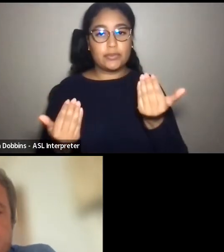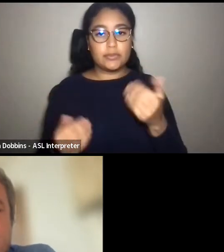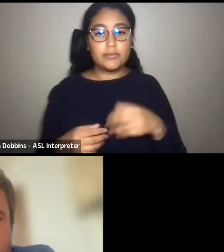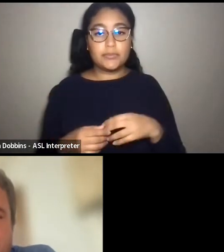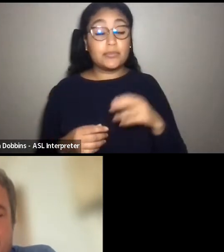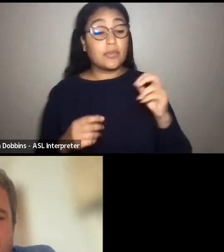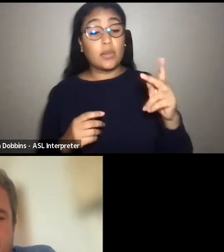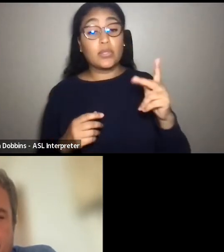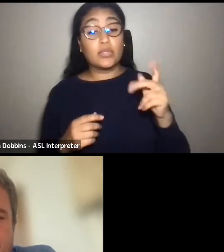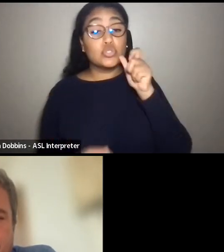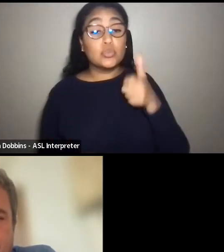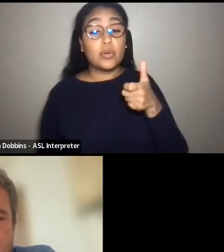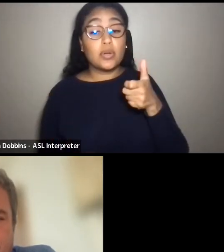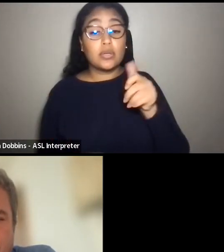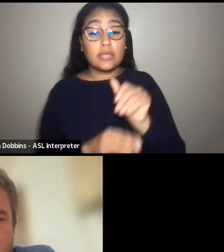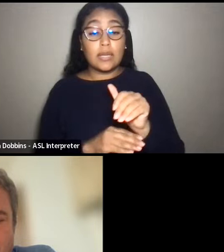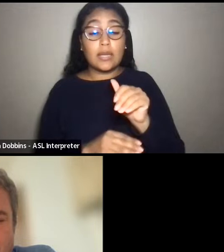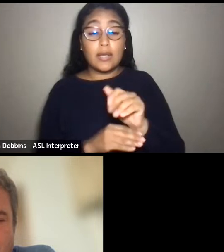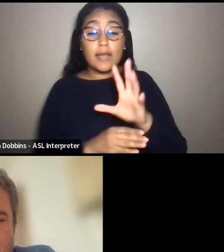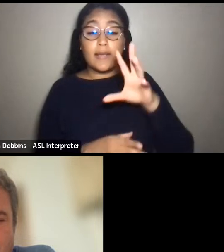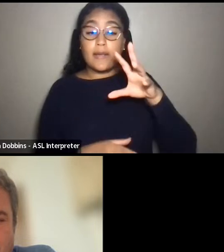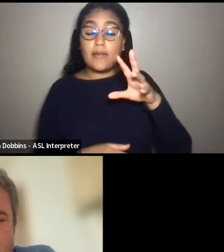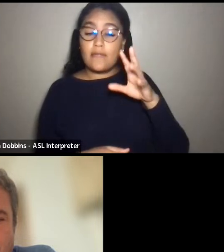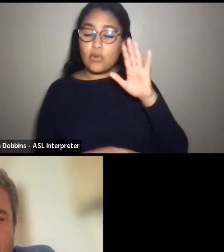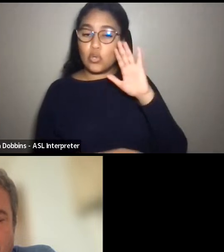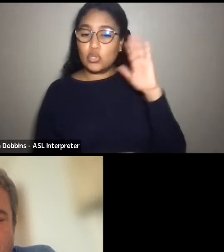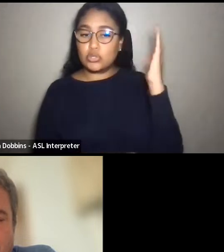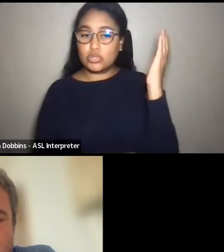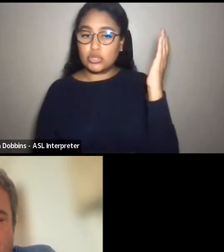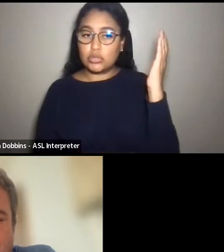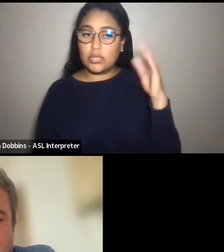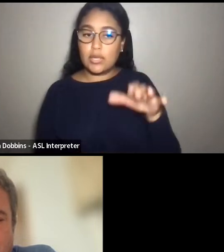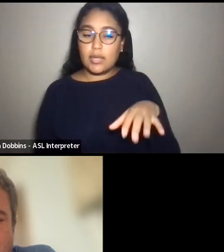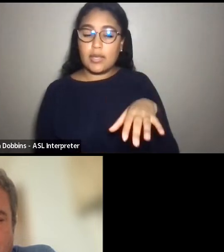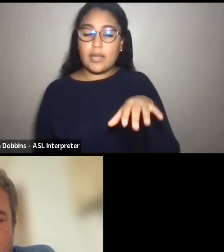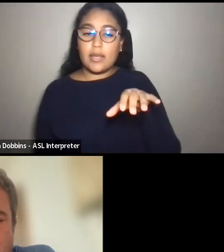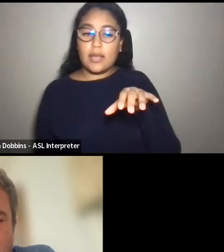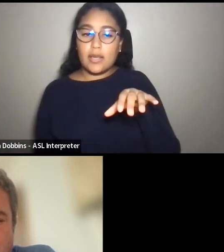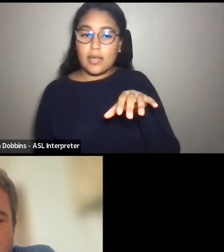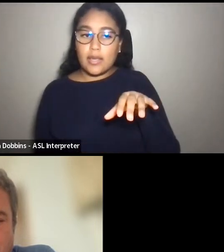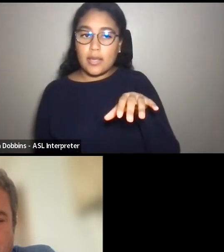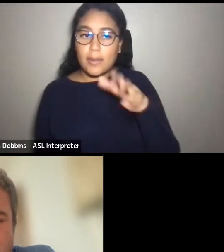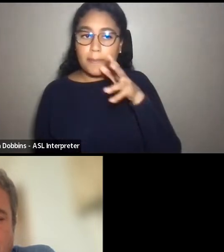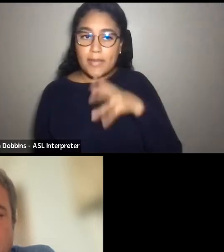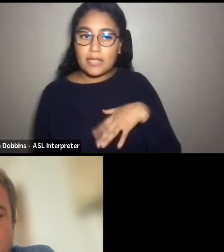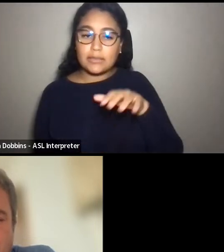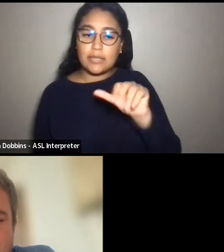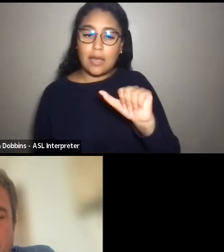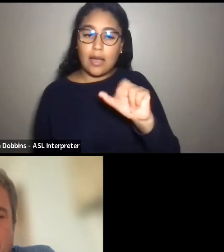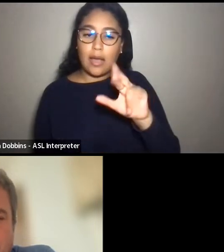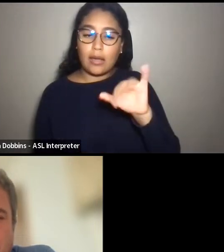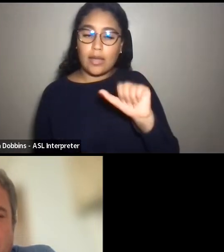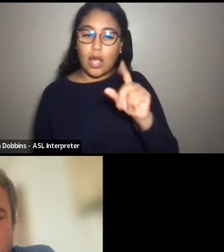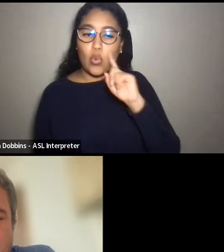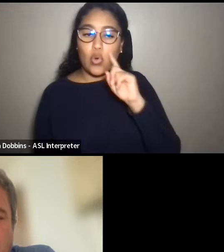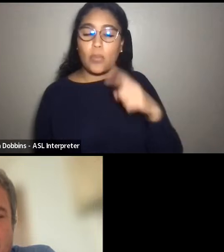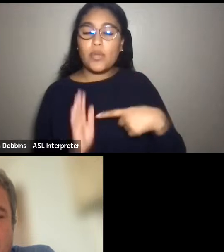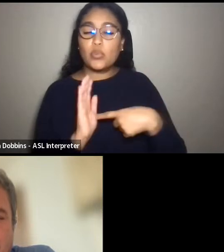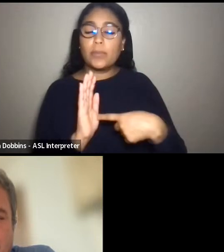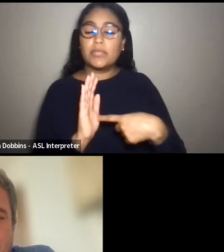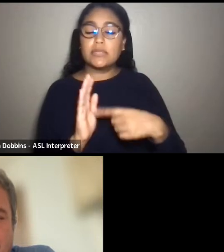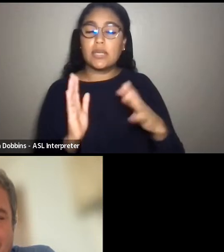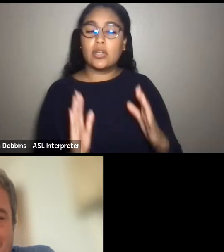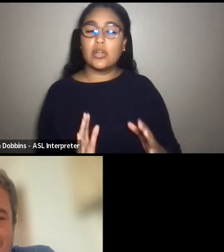Okay. And tomorrow night, as part of the student panel, we have Elizabeth Garcia Arias from Hillsdale High School, who will be